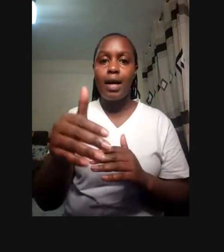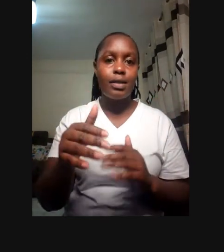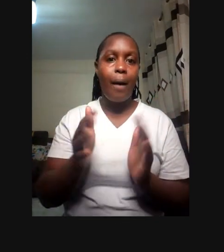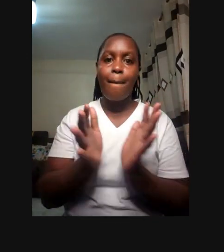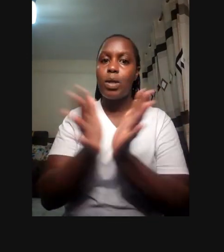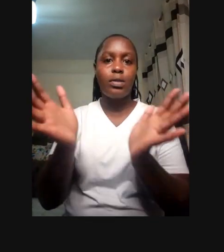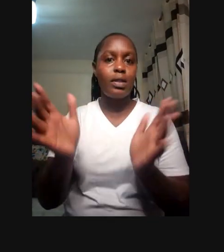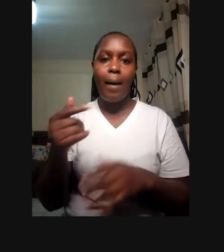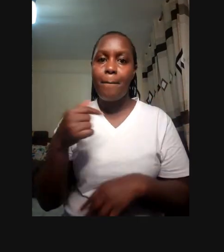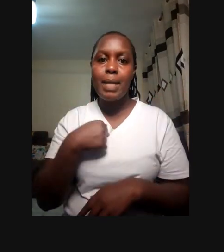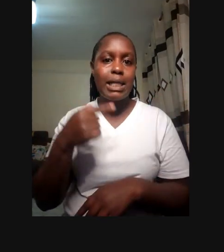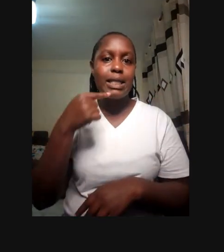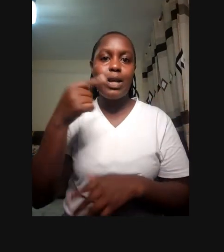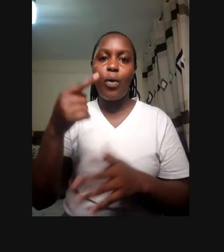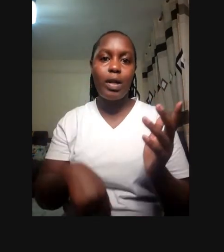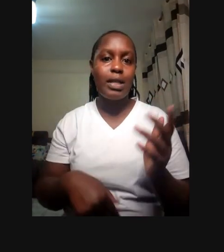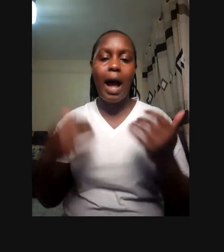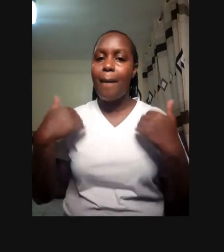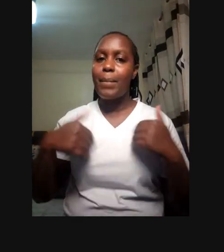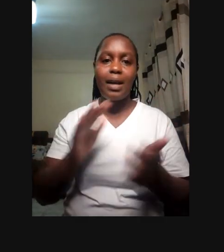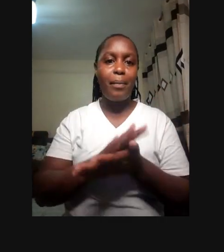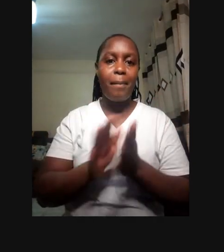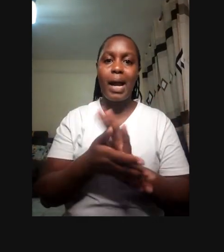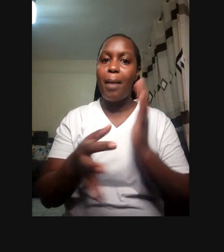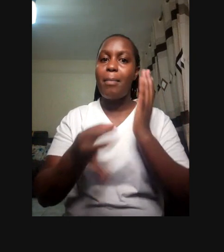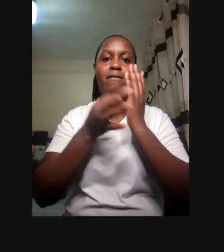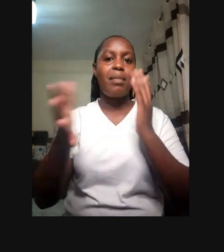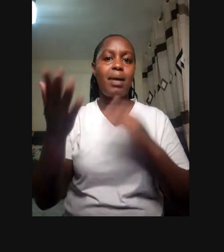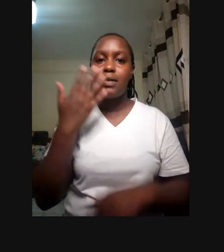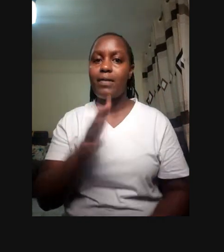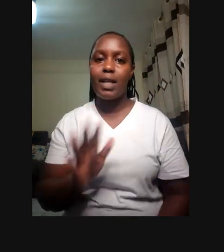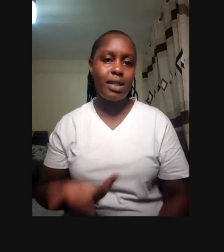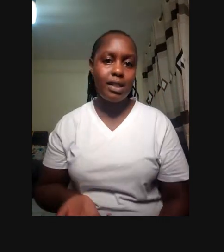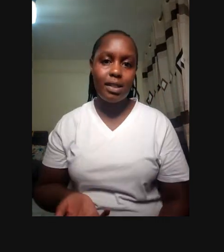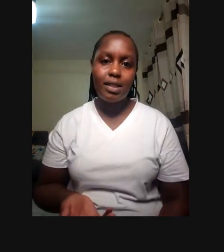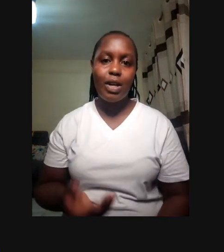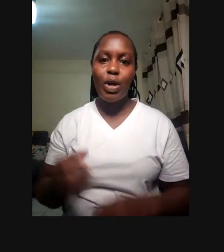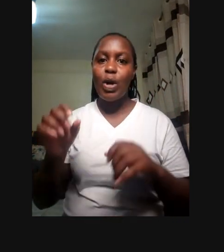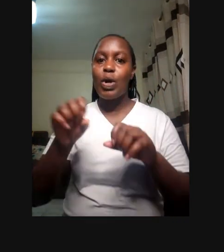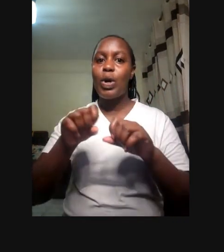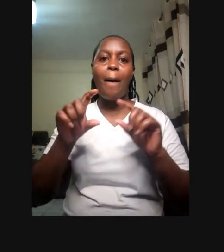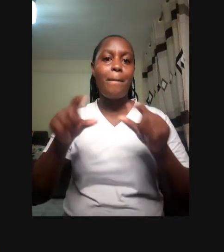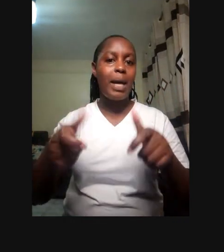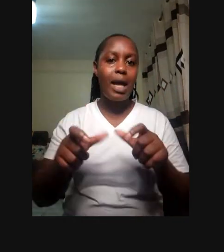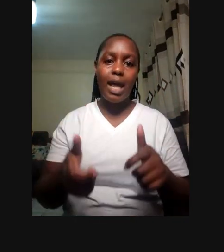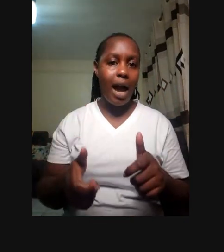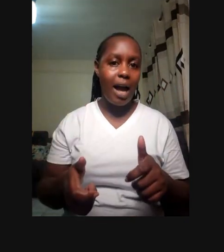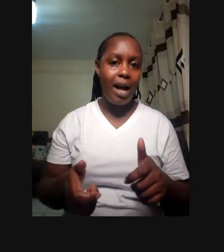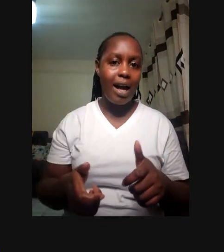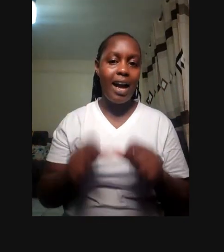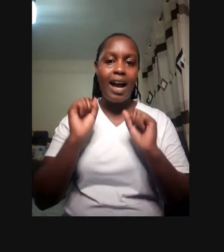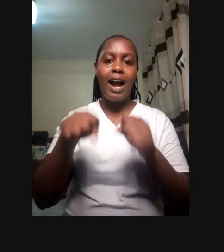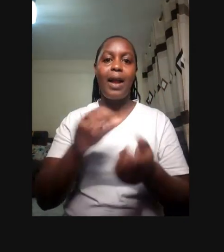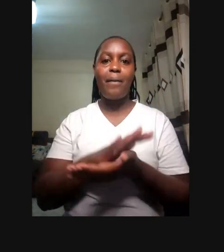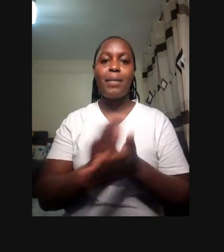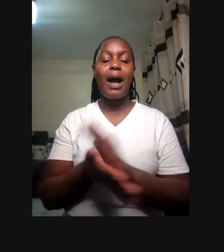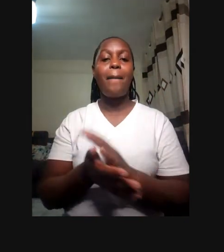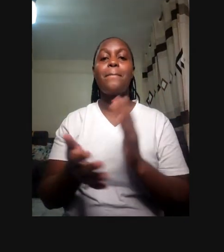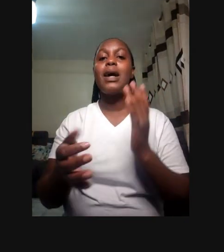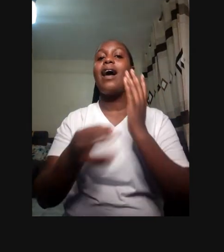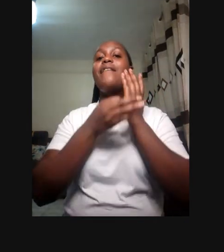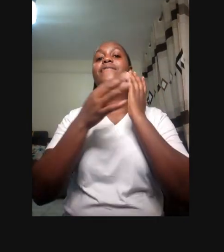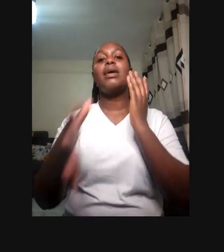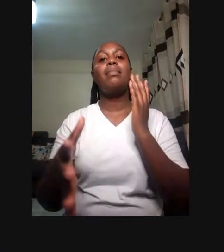say? Oh, I'm famous. Social media will shock you. You can be famous on social media, but when people meet